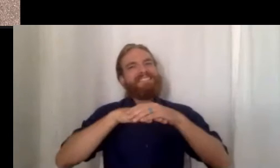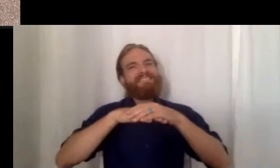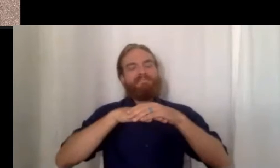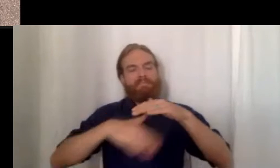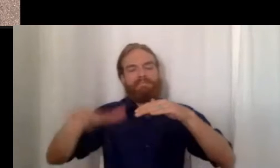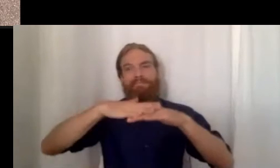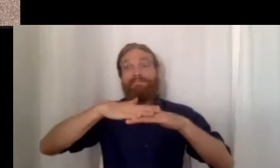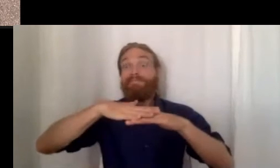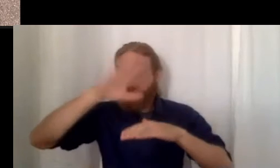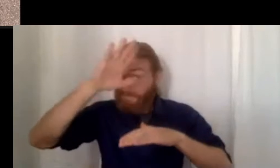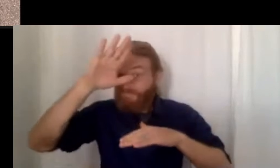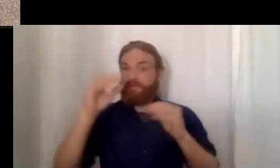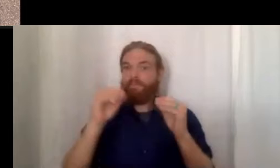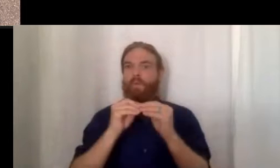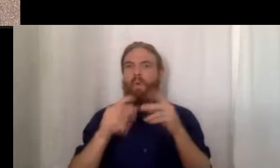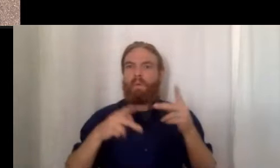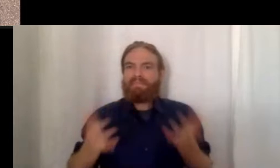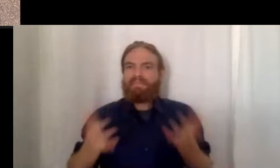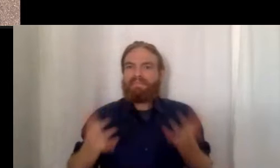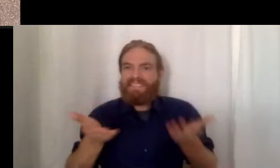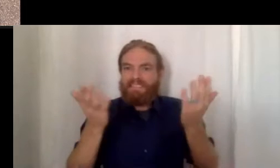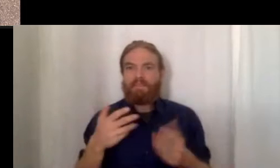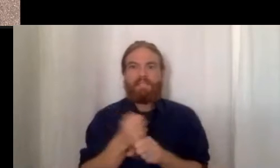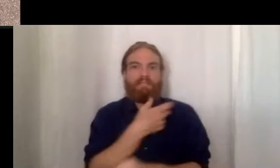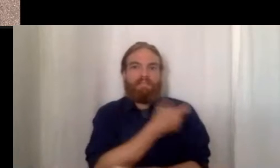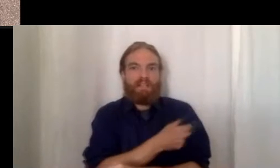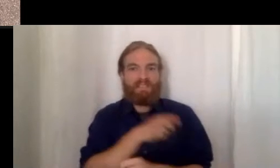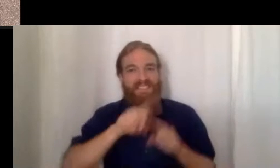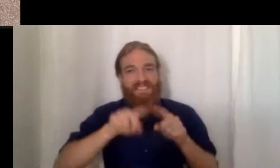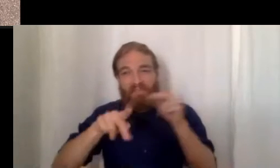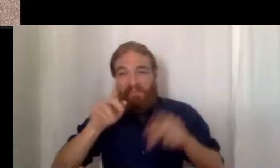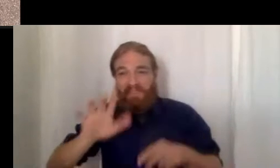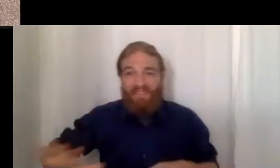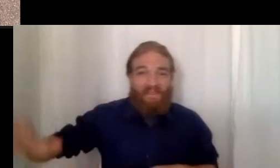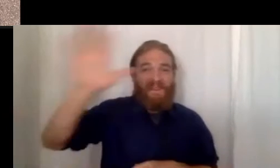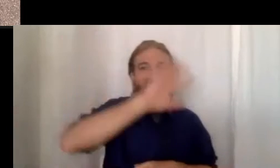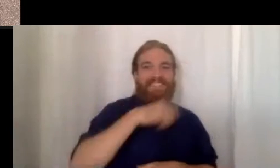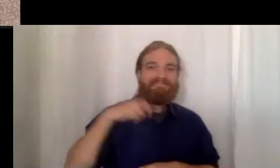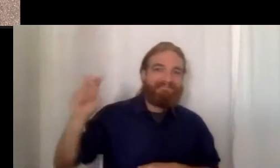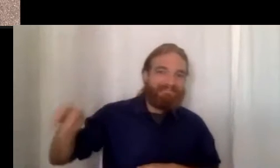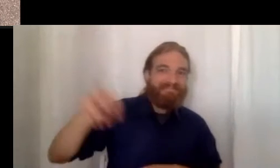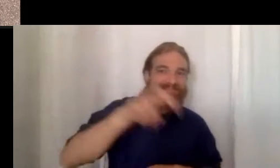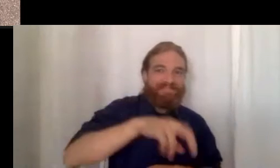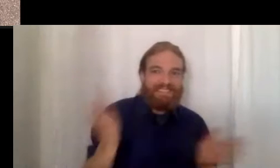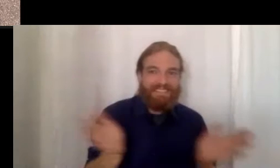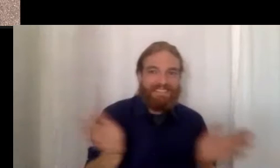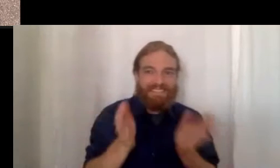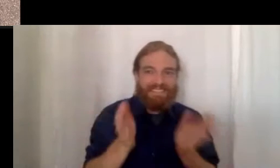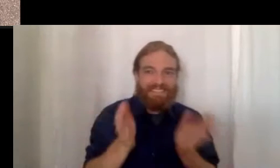multiple places in the community. Requesting the van is simple. People can call us or